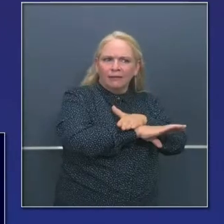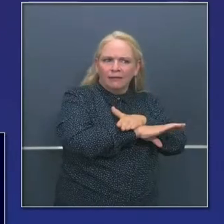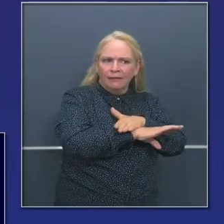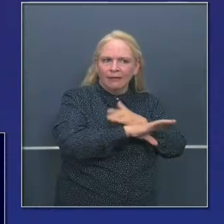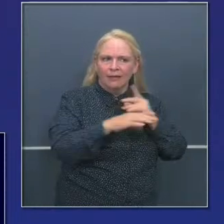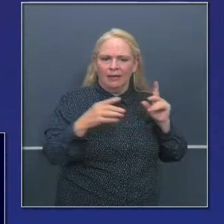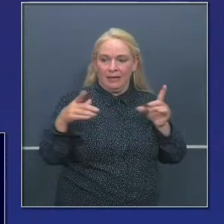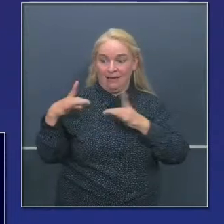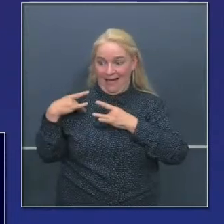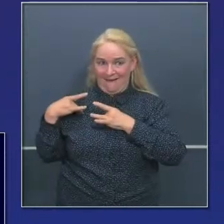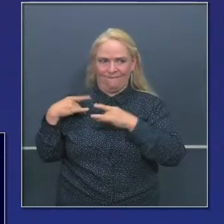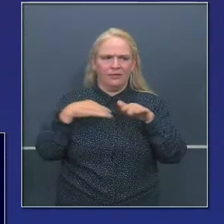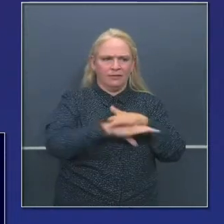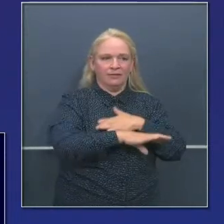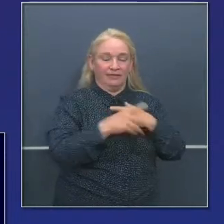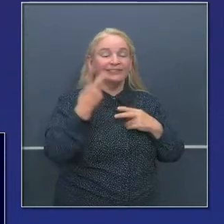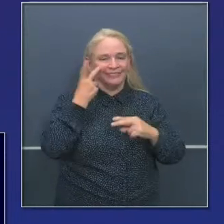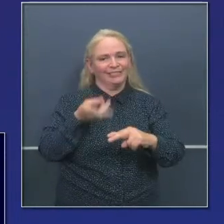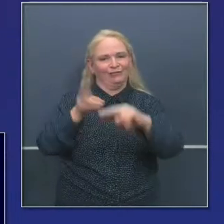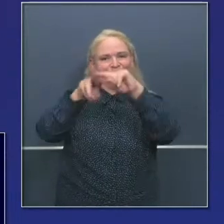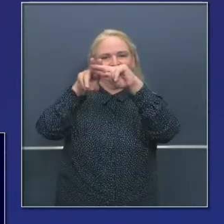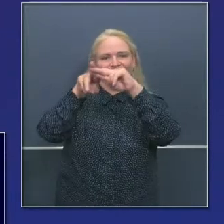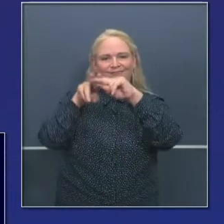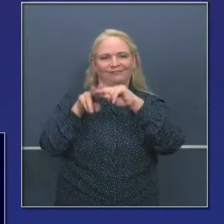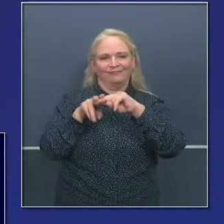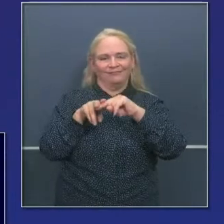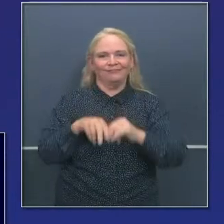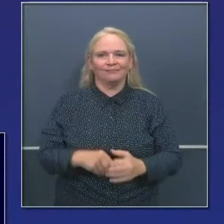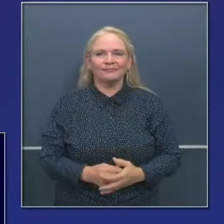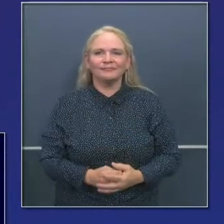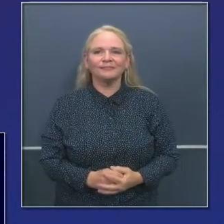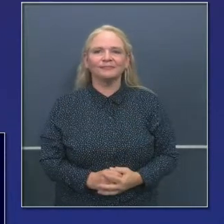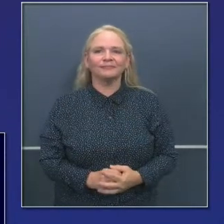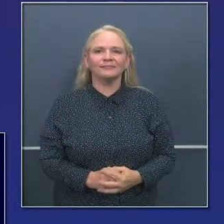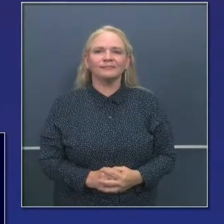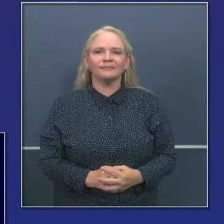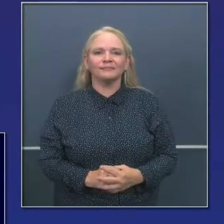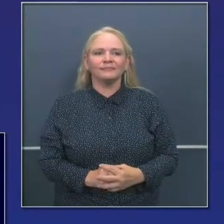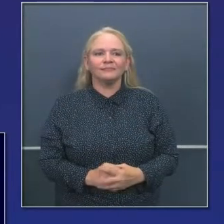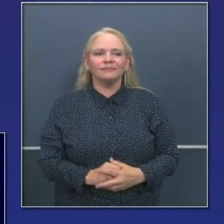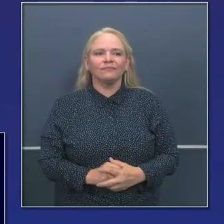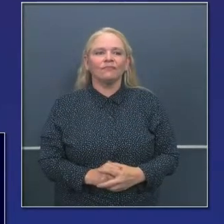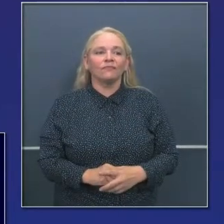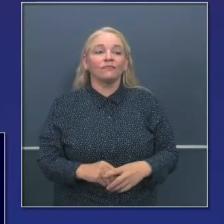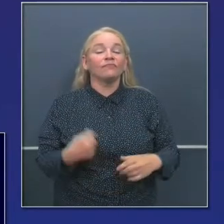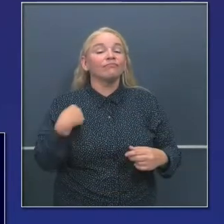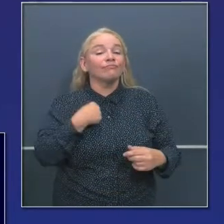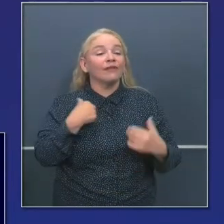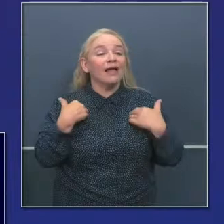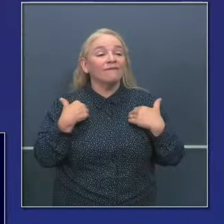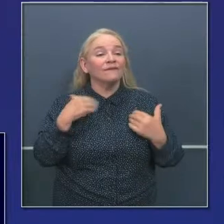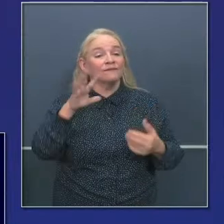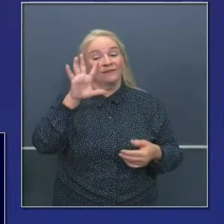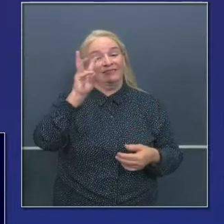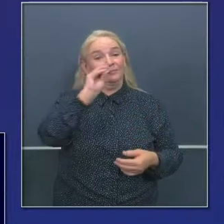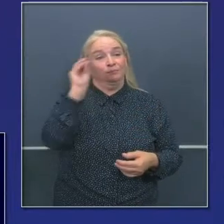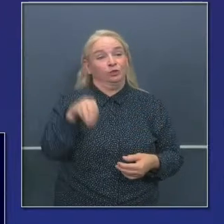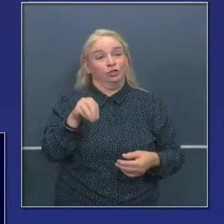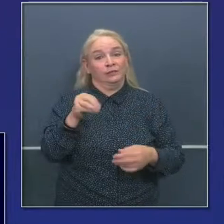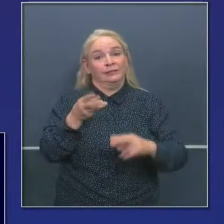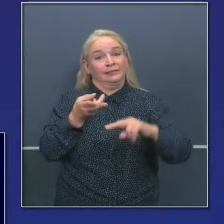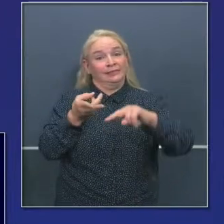line of increase in hospitalization as a lagging indicator. We've now had a 56% increase